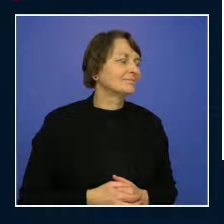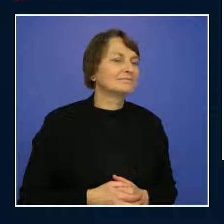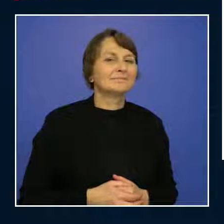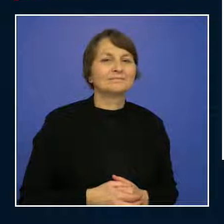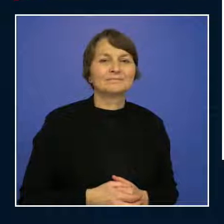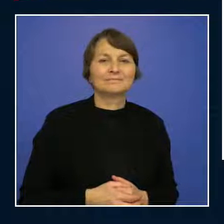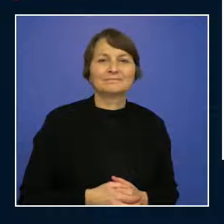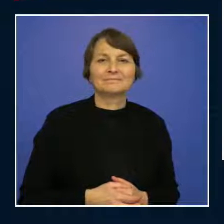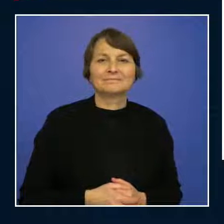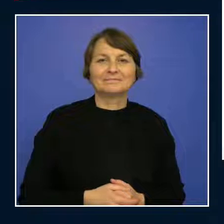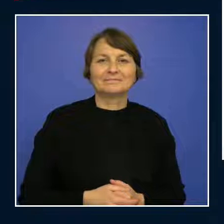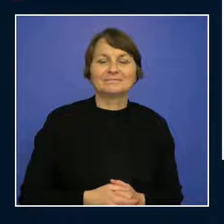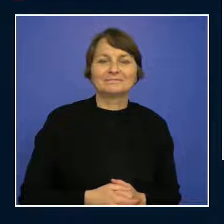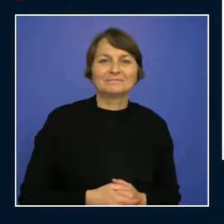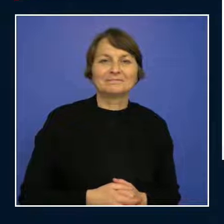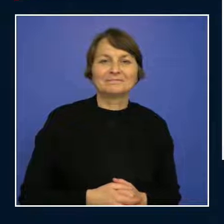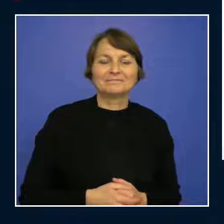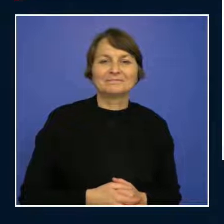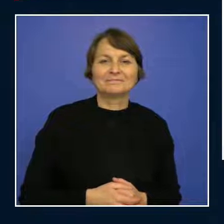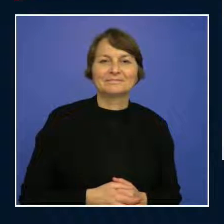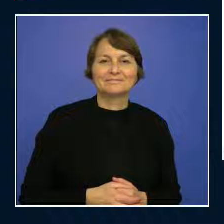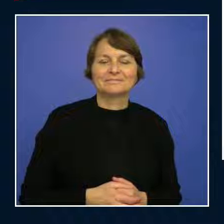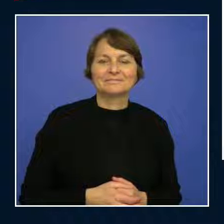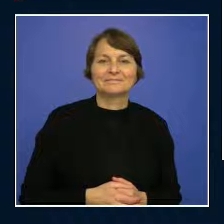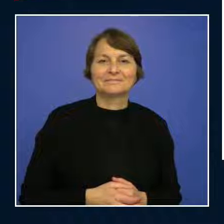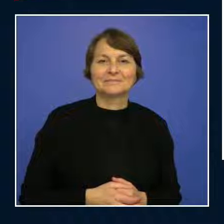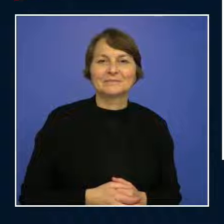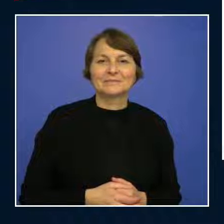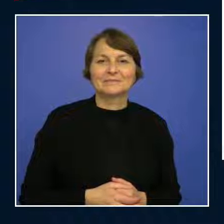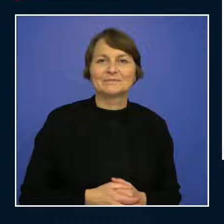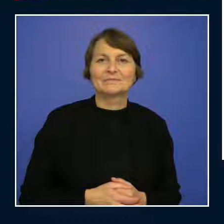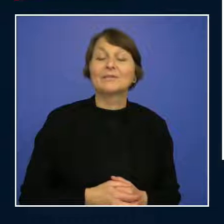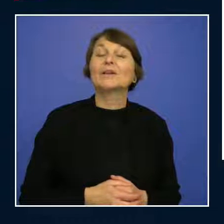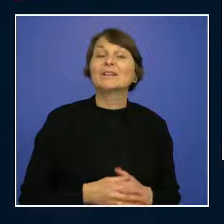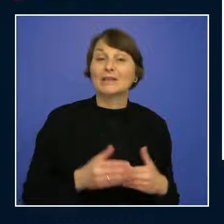So if we go back to our Frontdoor.